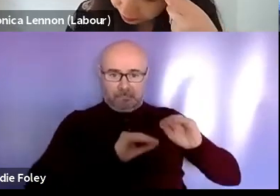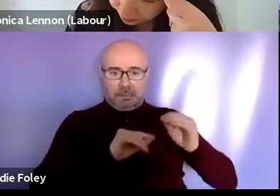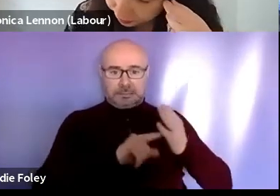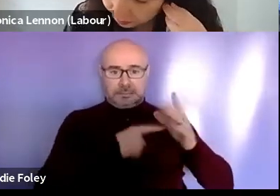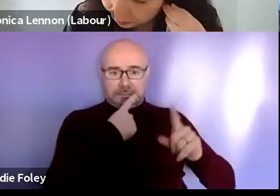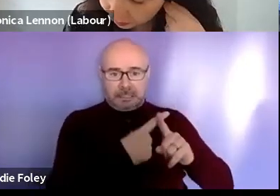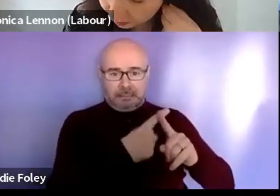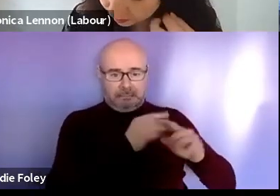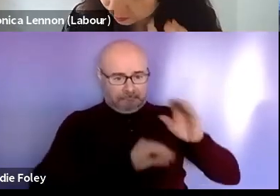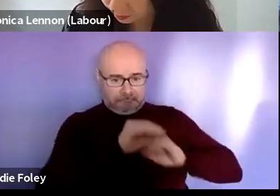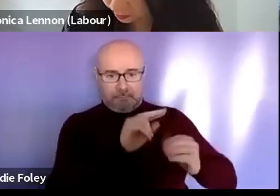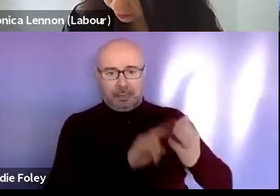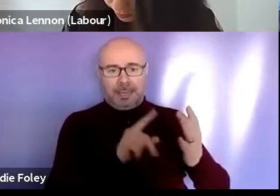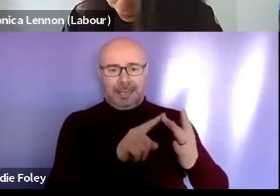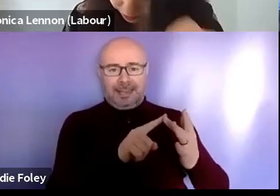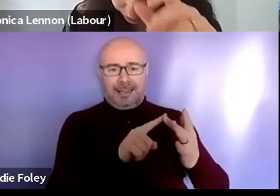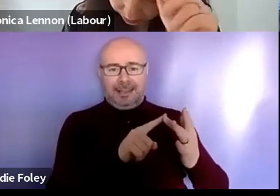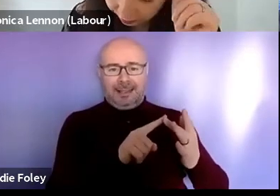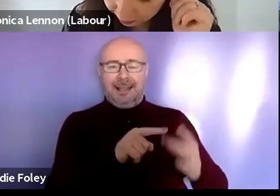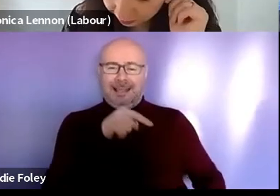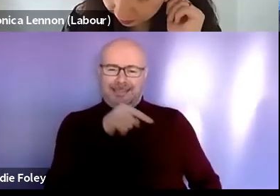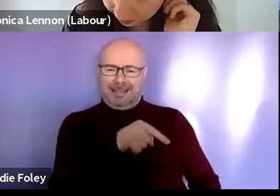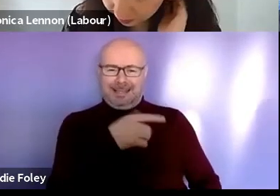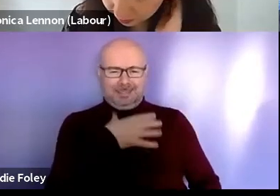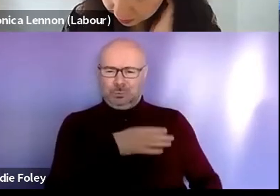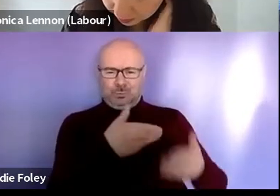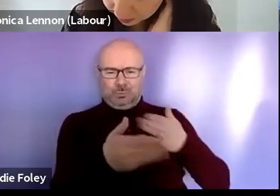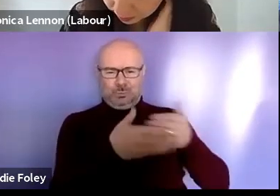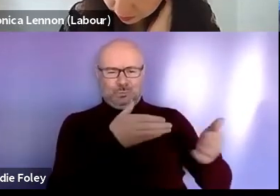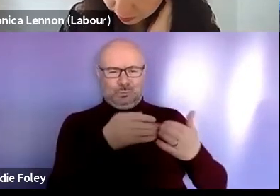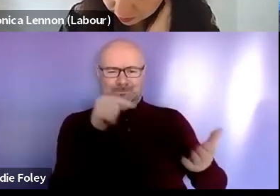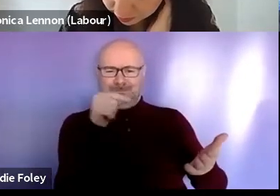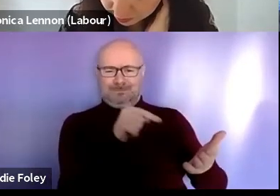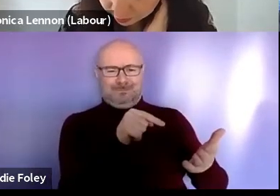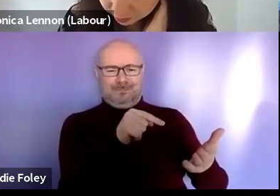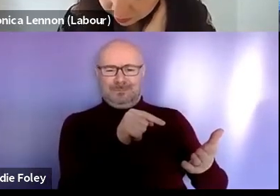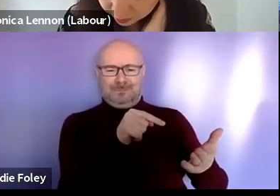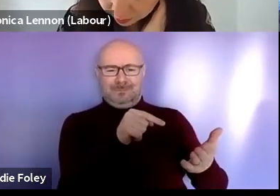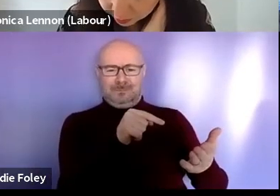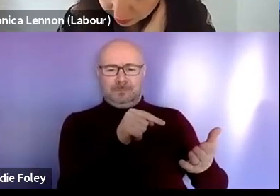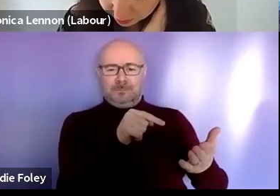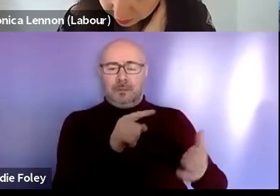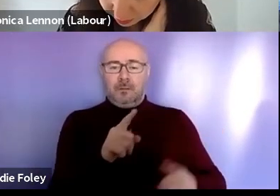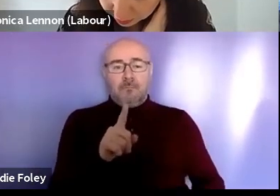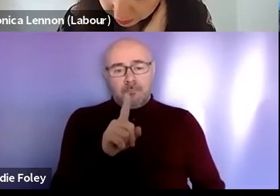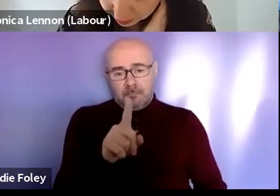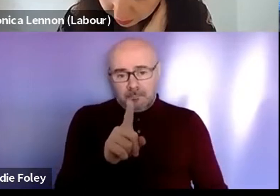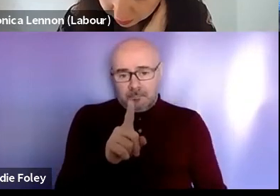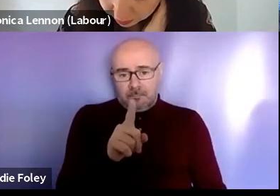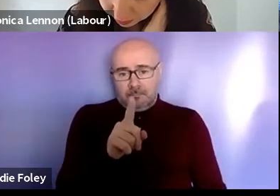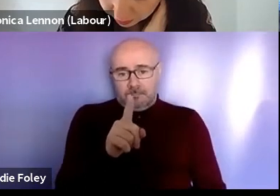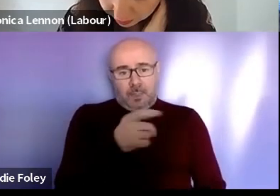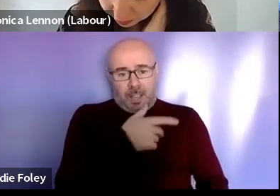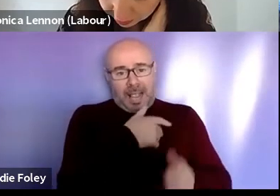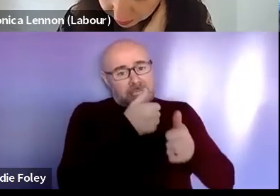that needs looked at as well. But yeah, all for self-directed care and